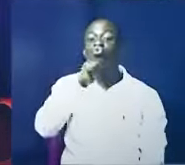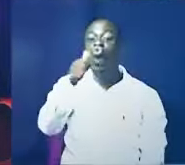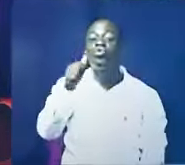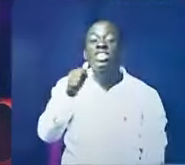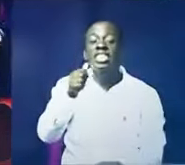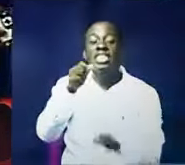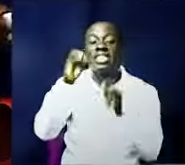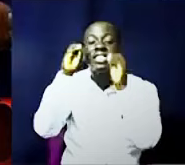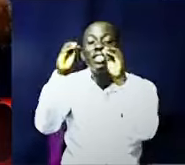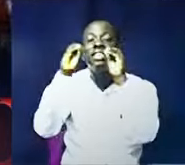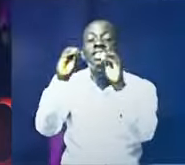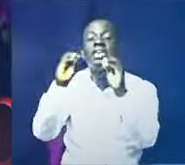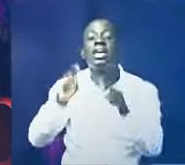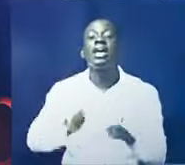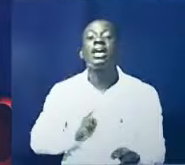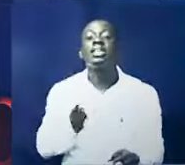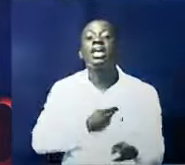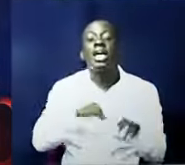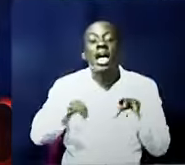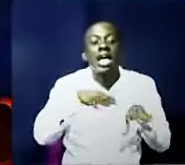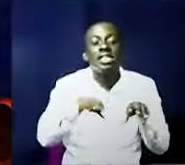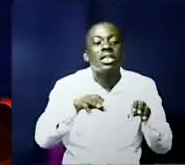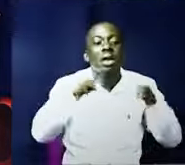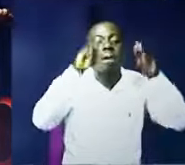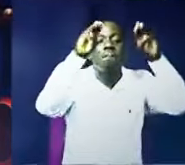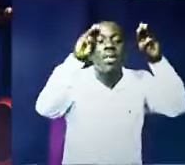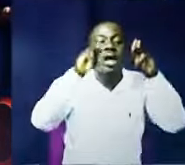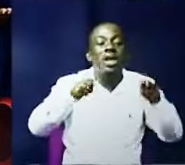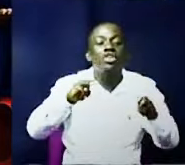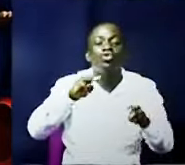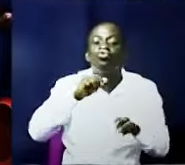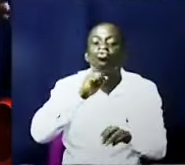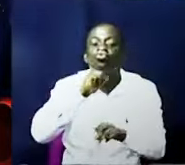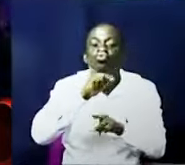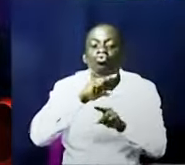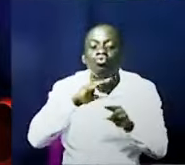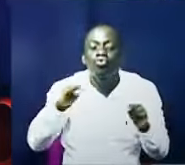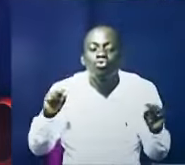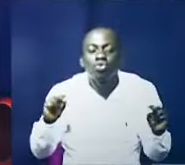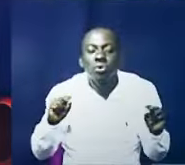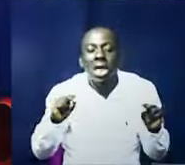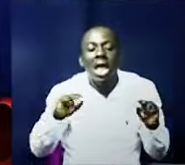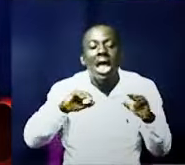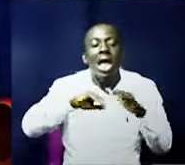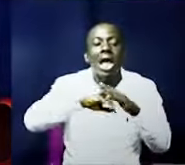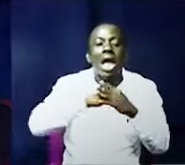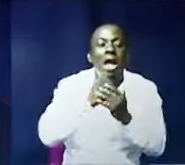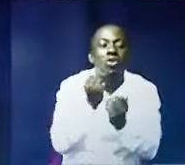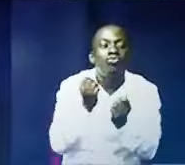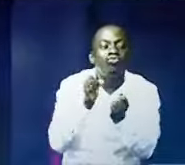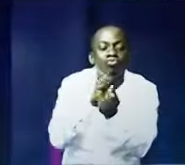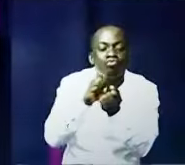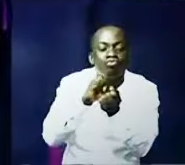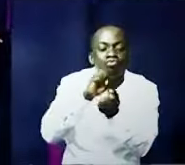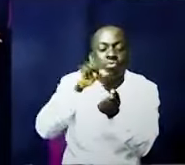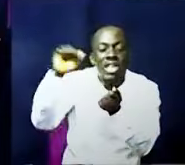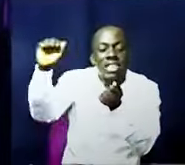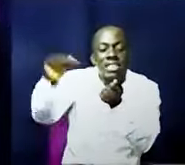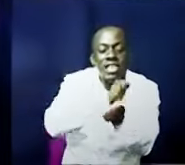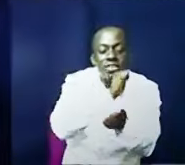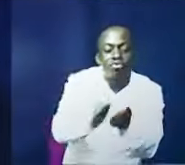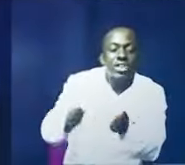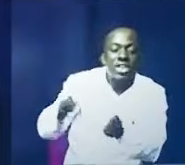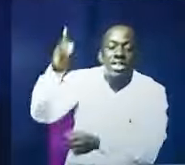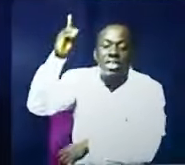Wa ka say tre yen said e yen sentreni. Not teach us to cast demons. Ana tre yen said e si tu ahohom ne. Not teach us new methods